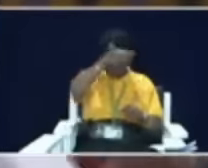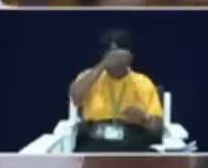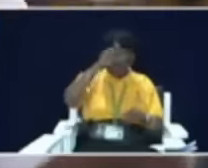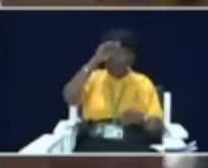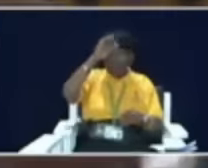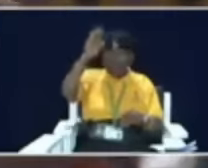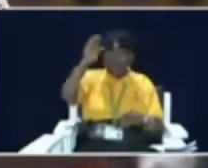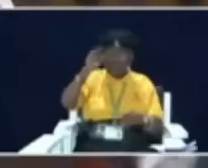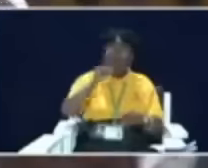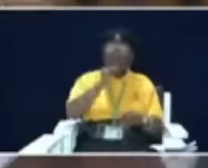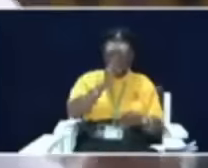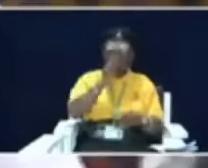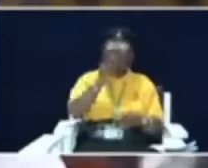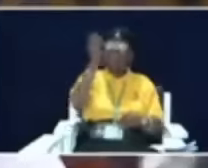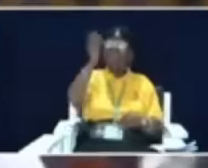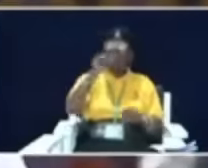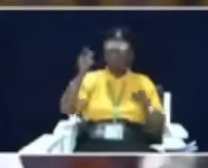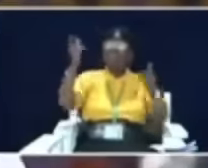there's a limit to how far you can go.